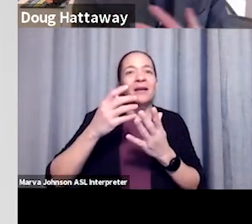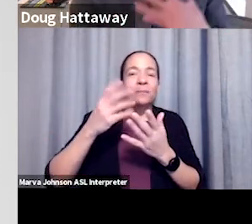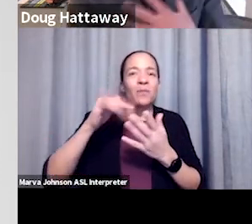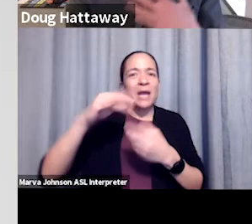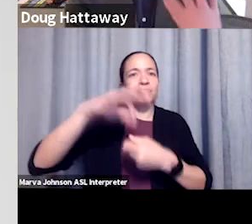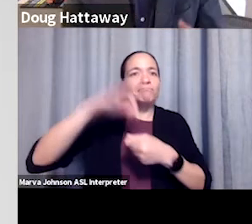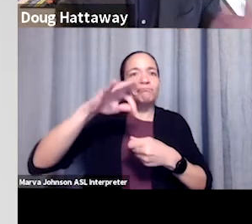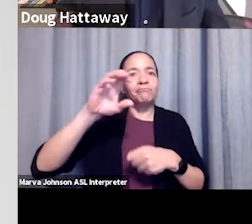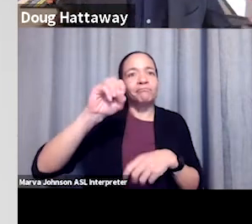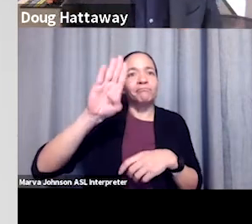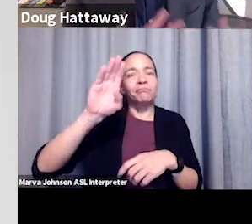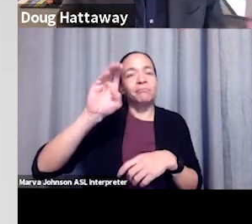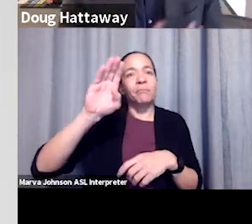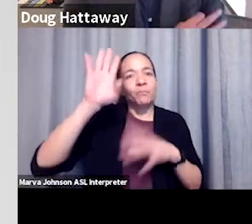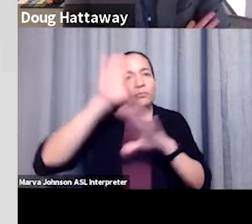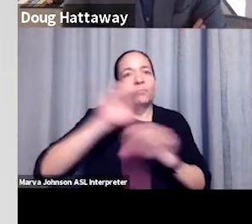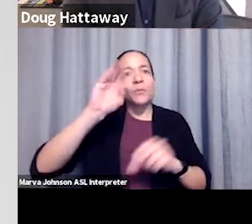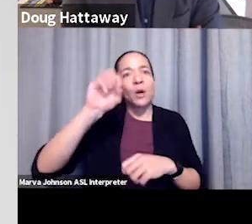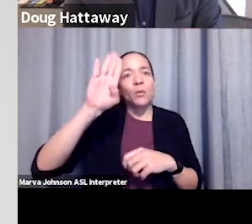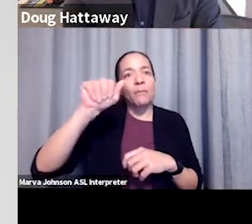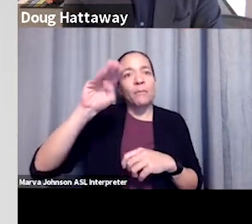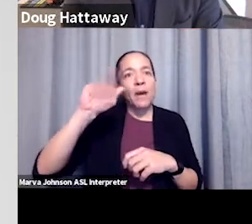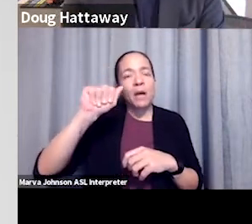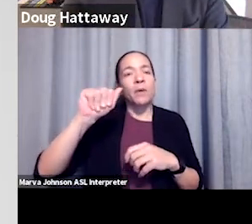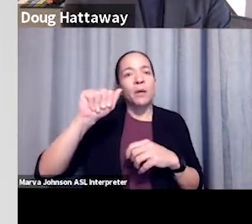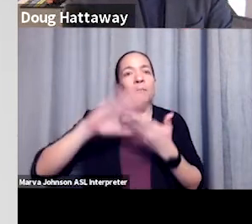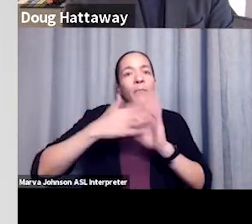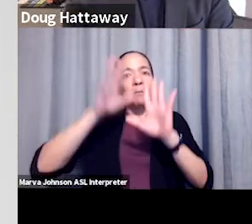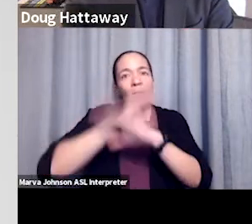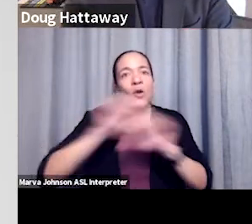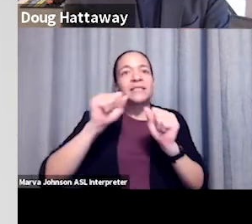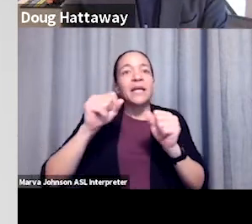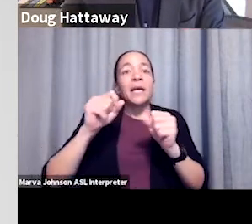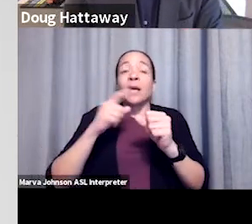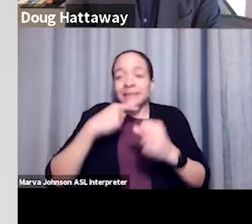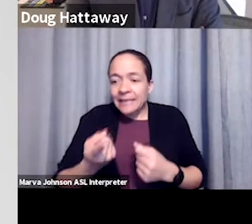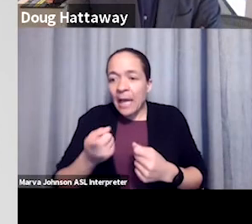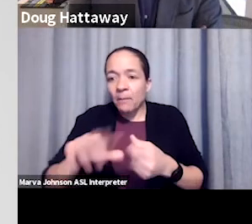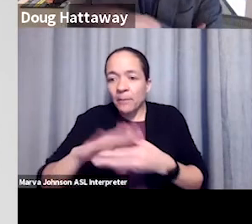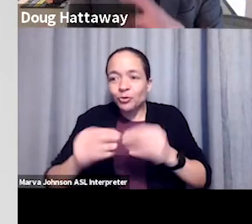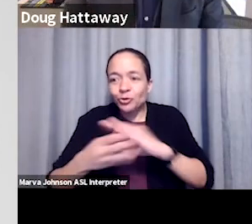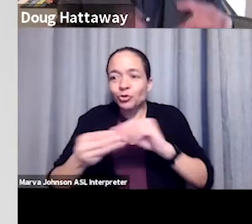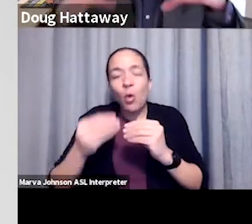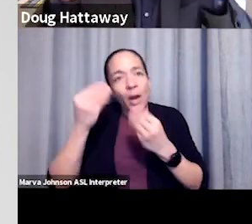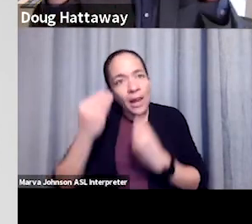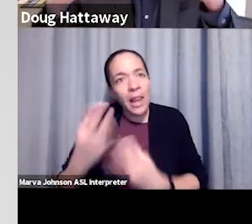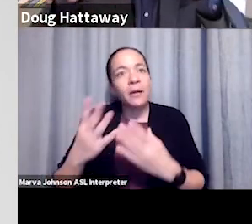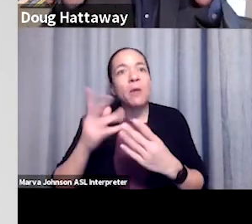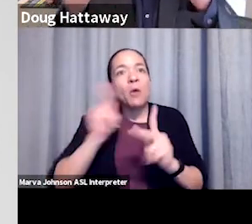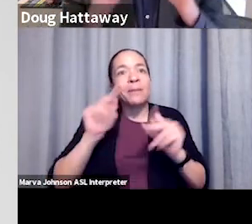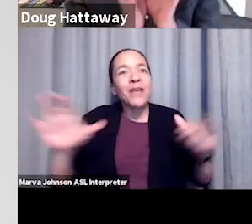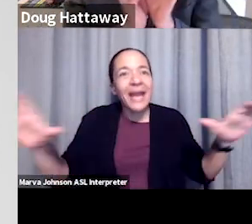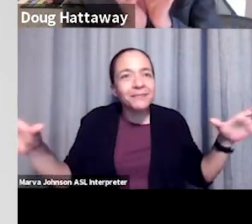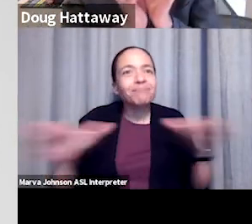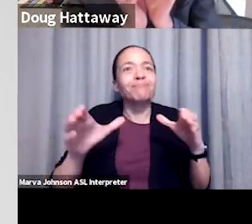opens their eyes to the fact that people can come together and achieve something like that. So that there is, when we're talking about narratives, what are